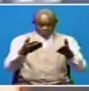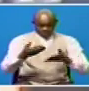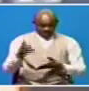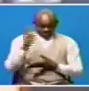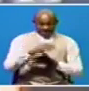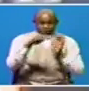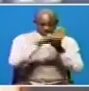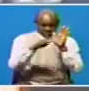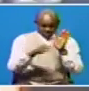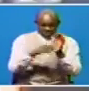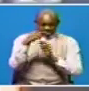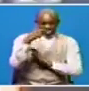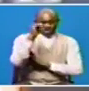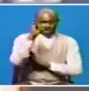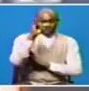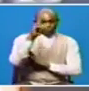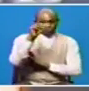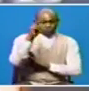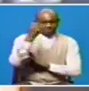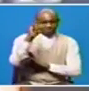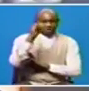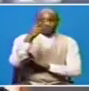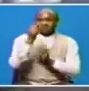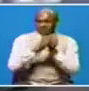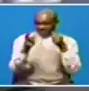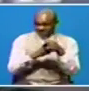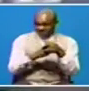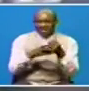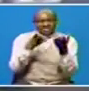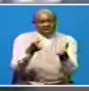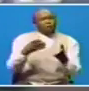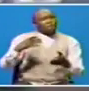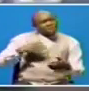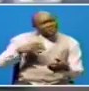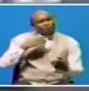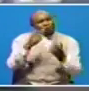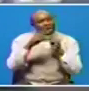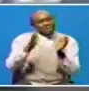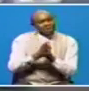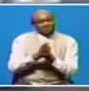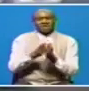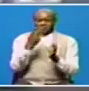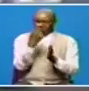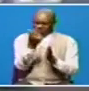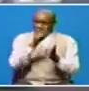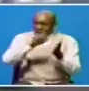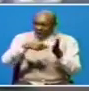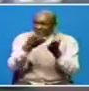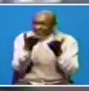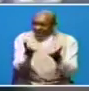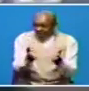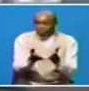The program, this is Kivumbi 2017. Let's go straight to that ban everyone has been talking about. And in just a few hours, the ban